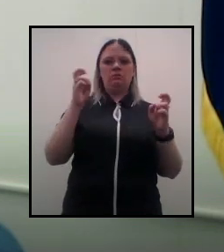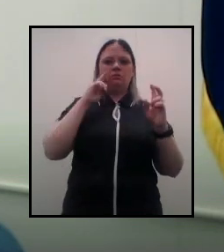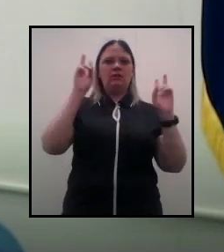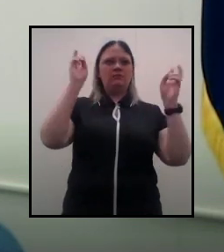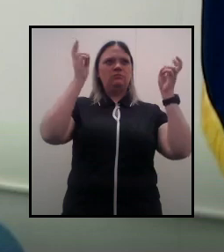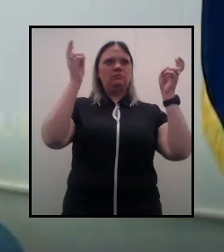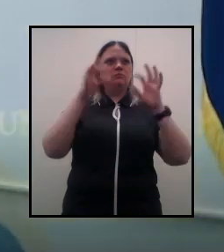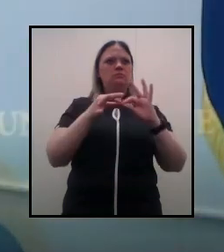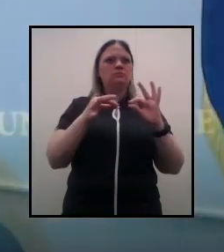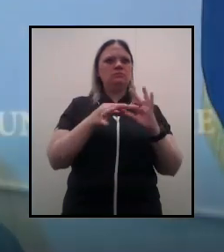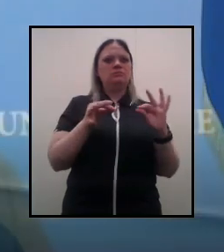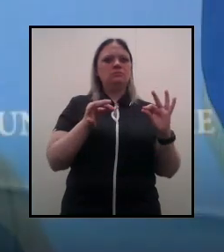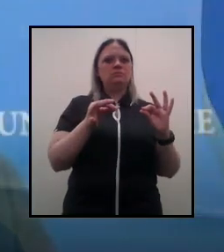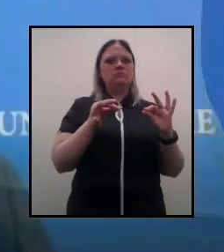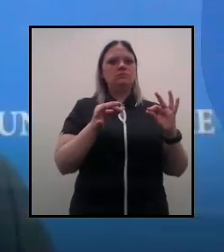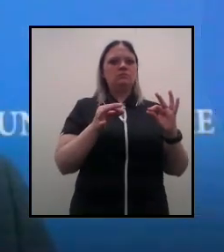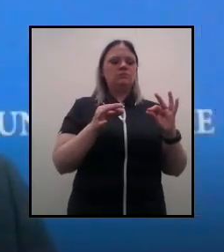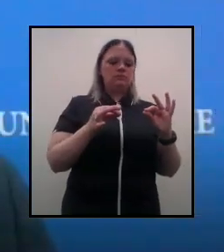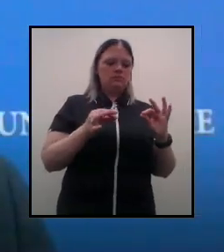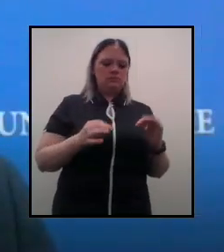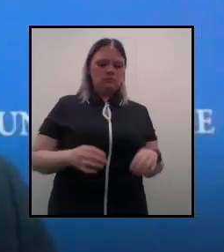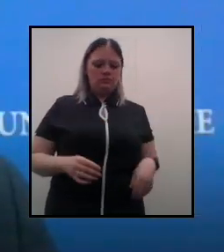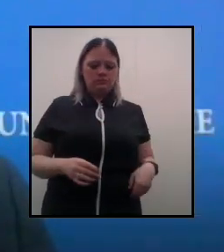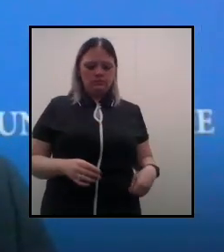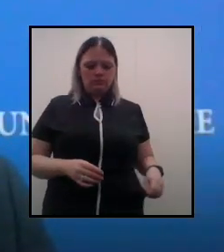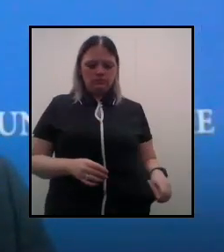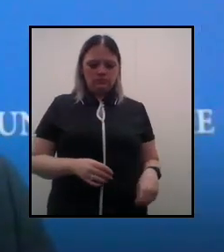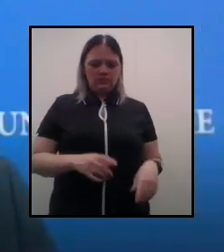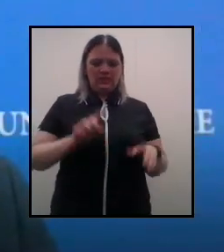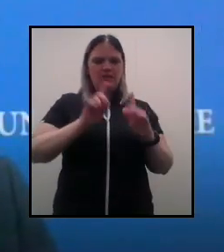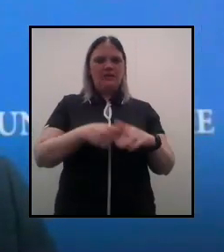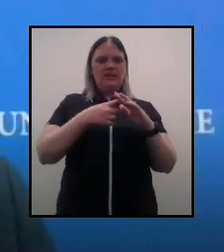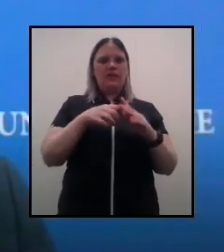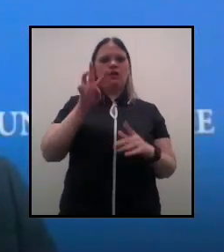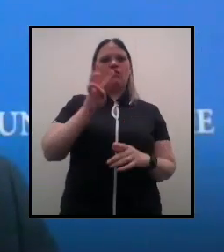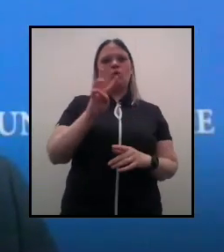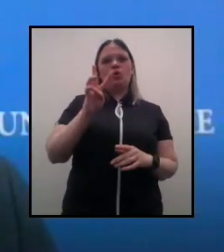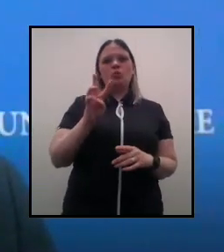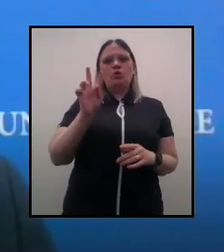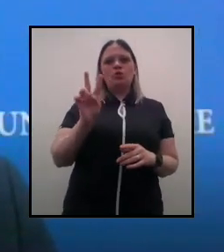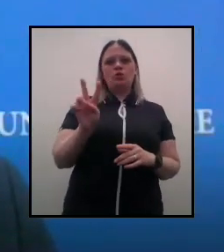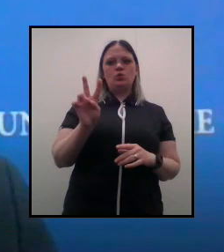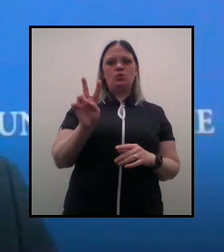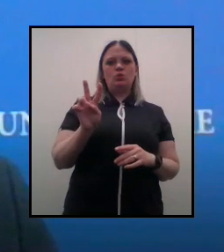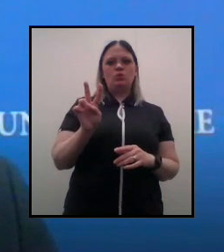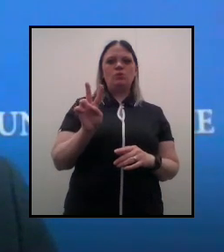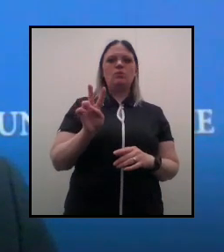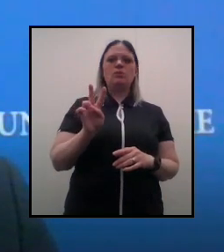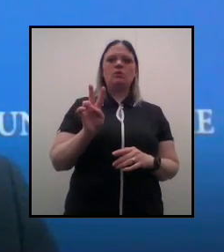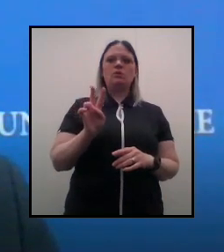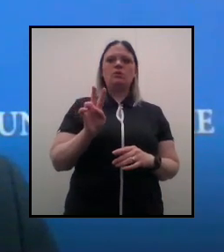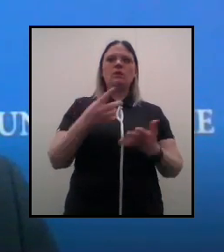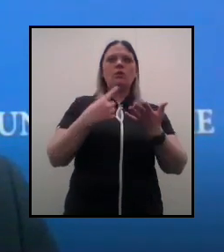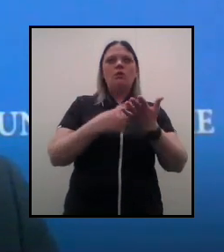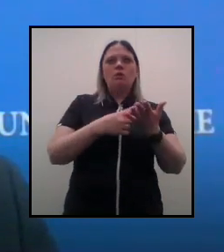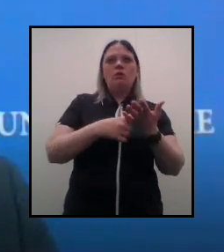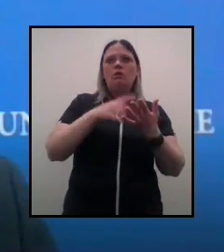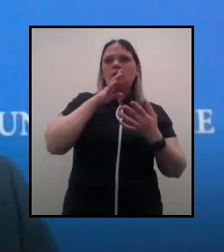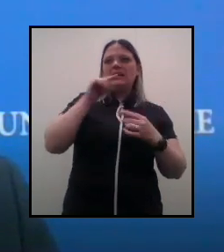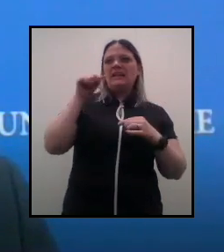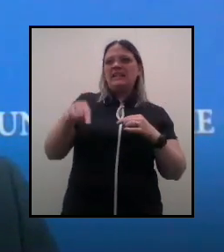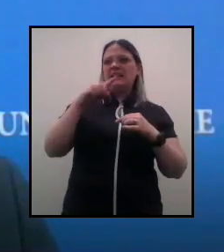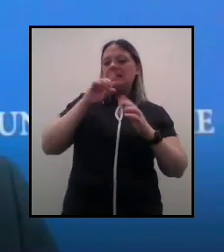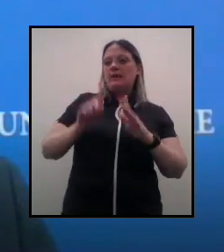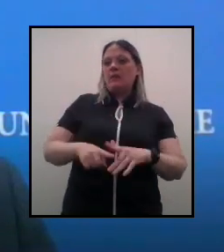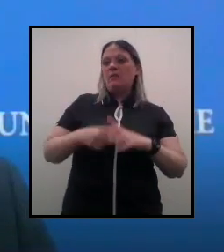statement with regards to what they dealt with at the beginning of World War II, and they were talking about, is this the beginning of